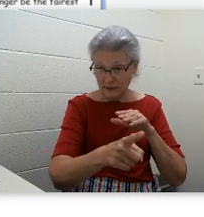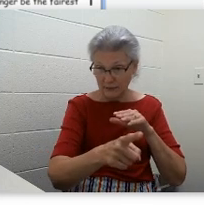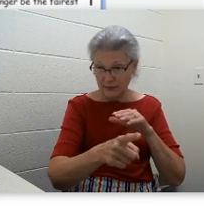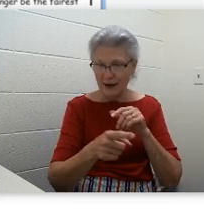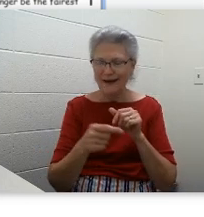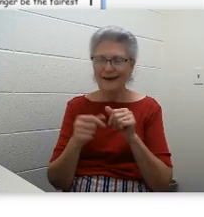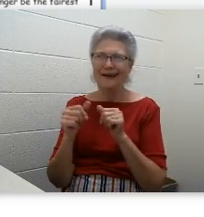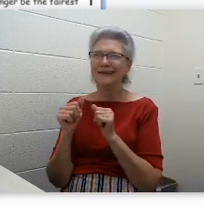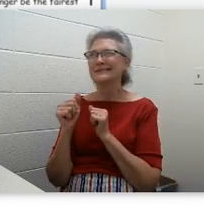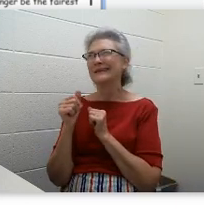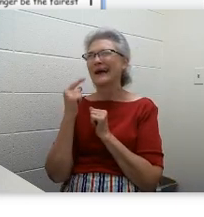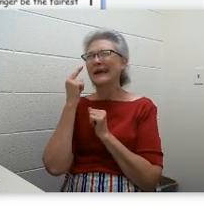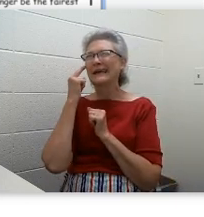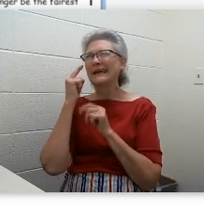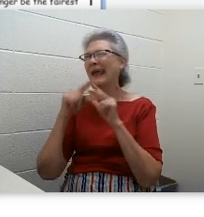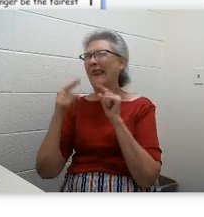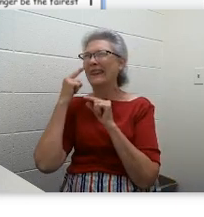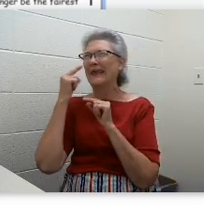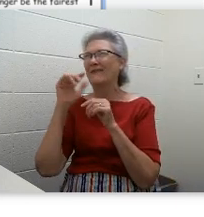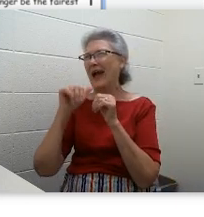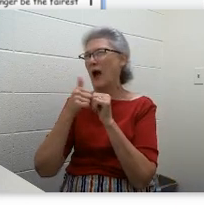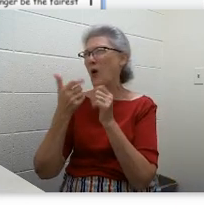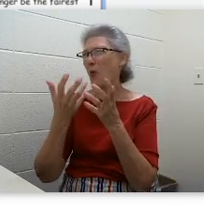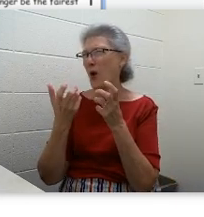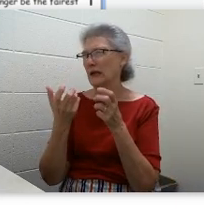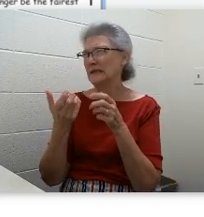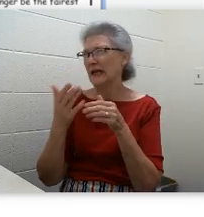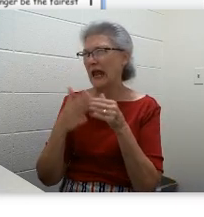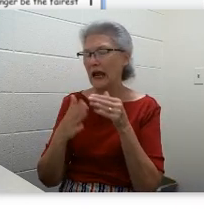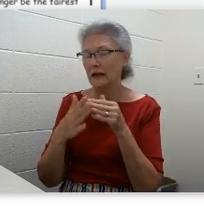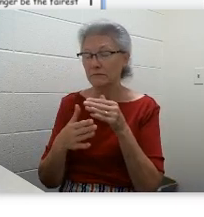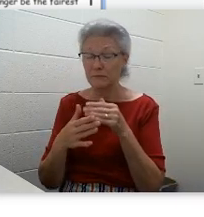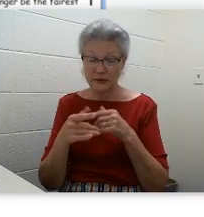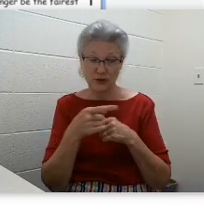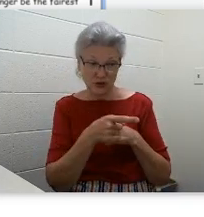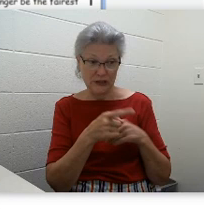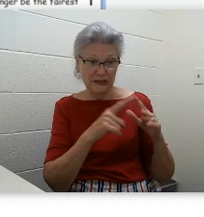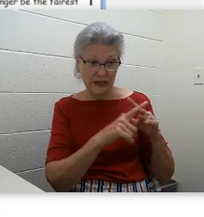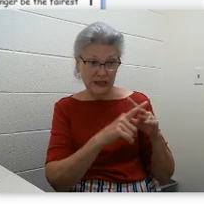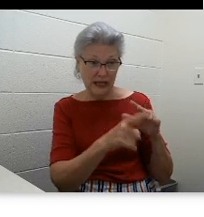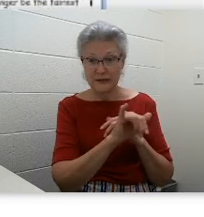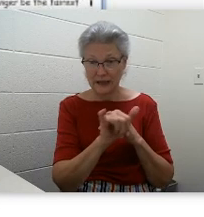think of how I wanted it to end, and that's okay if you use it again from the original text.